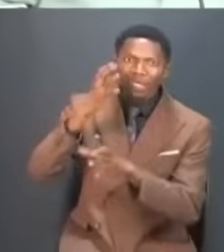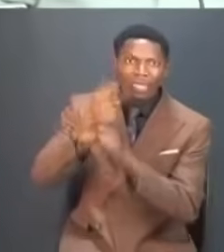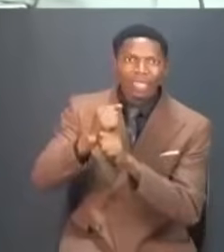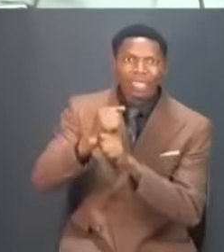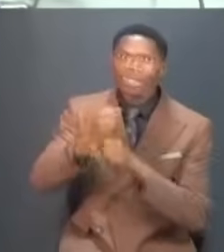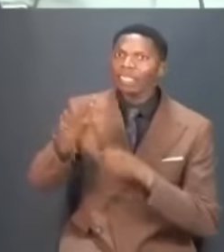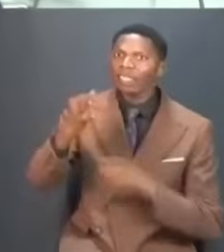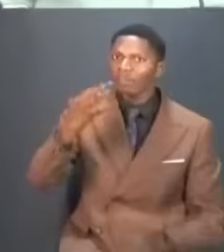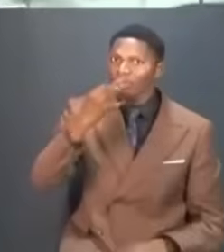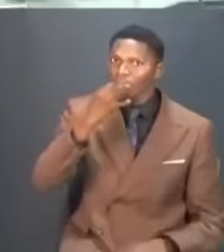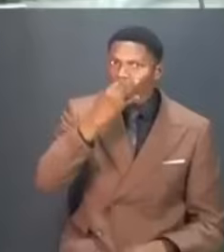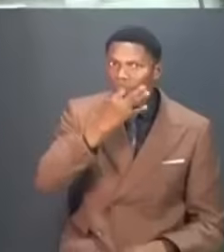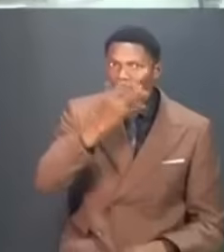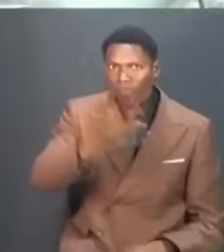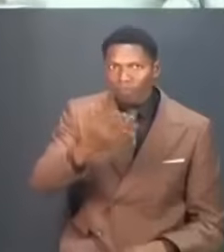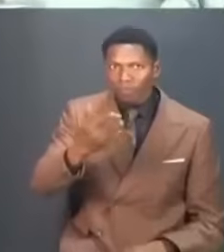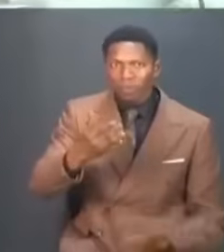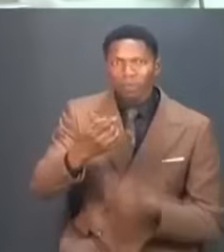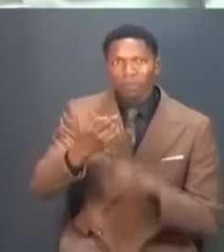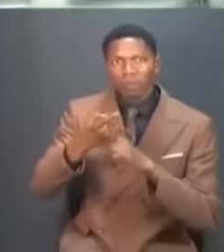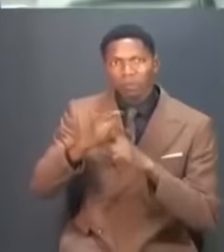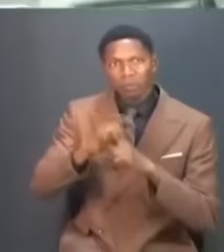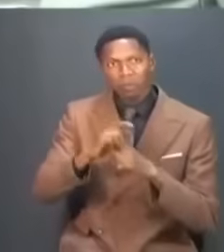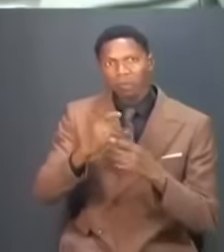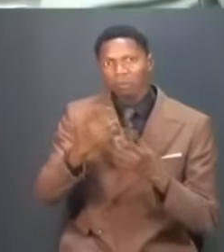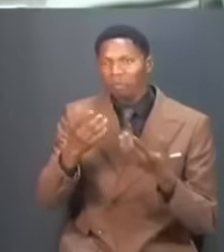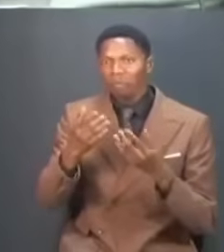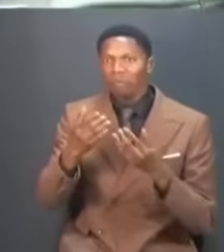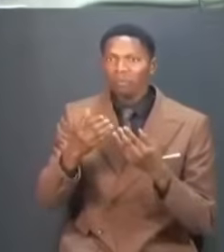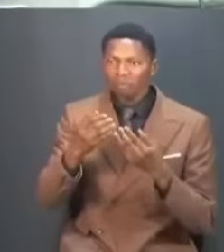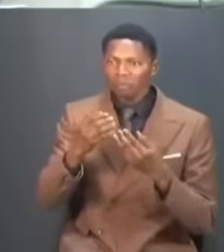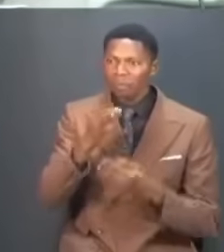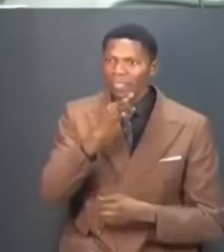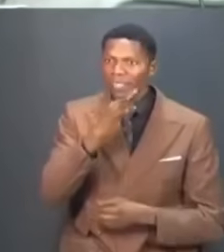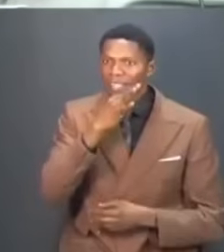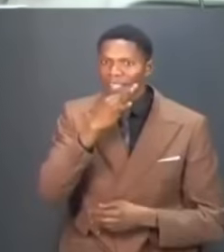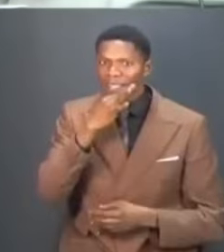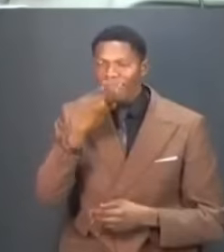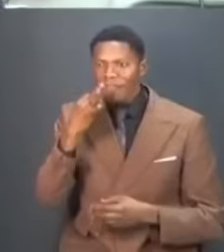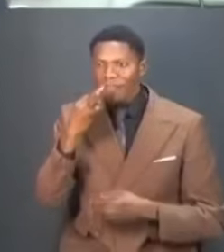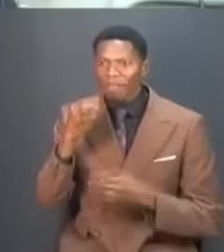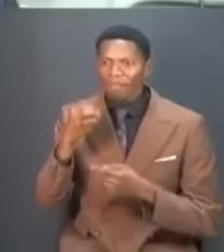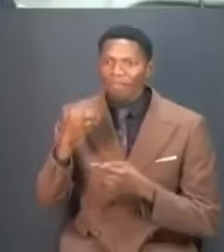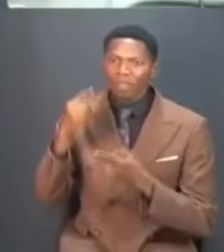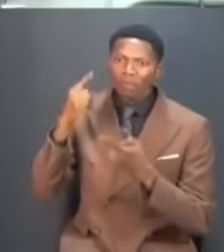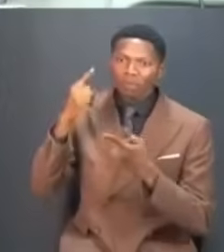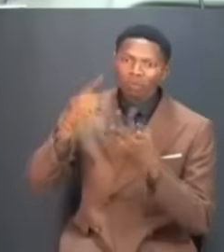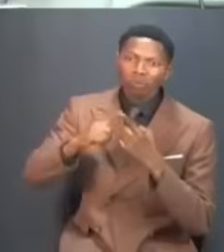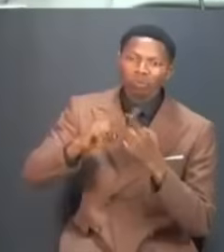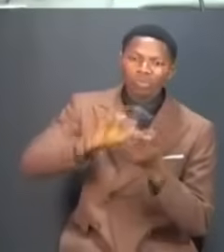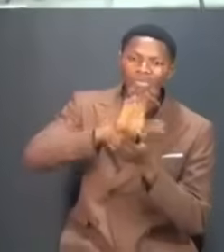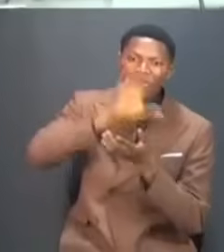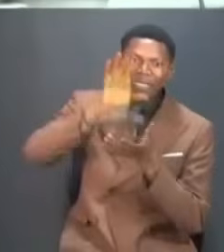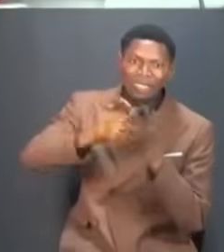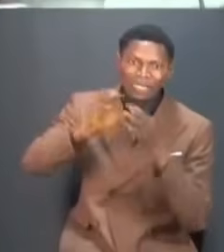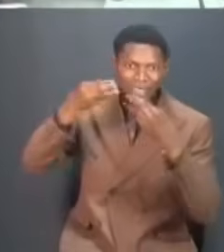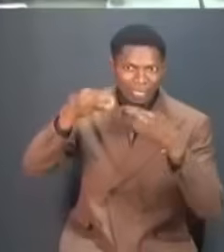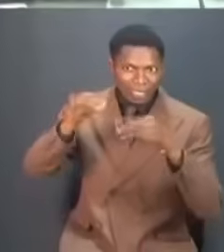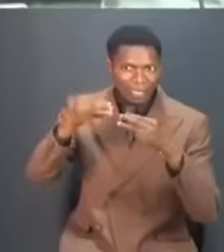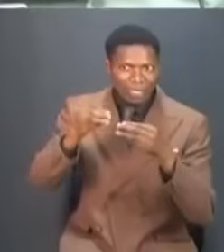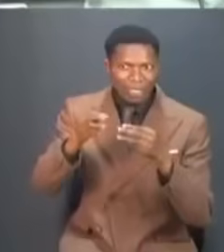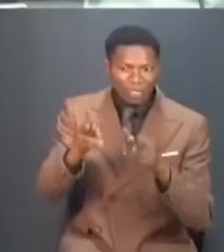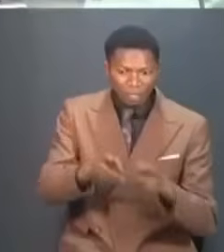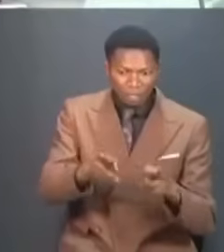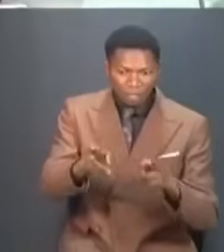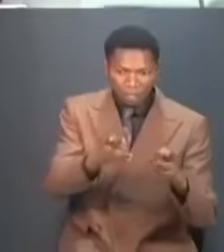foodstuffs from the farm gate to the main market or the intermediate markets, i.e. by the roadside.